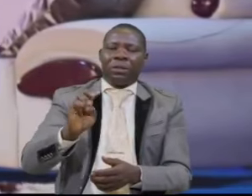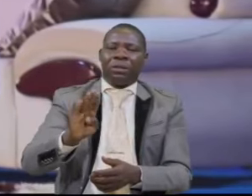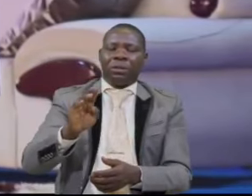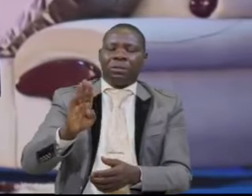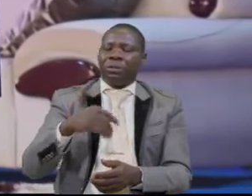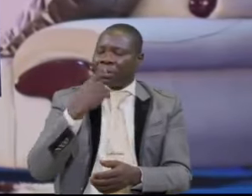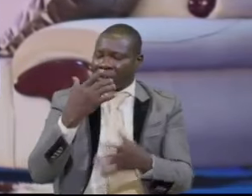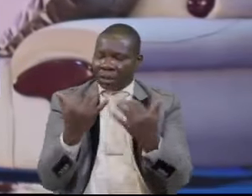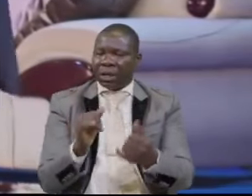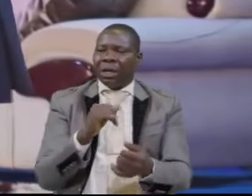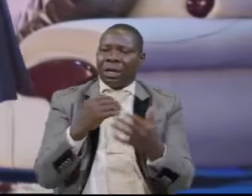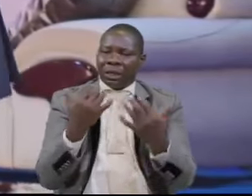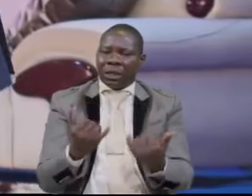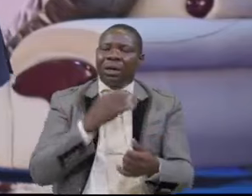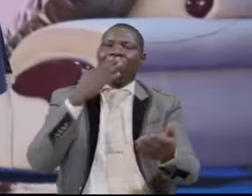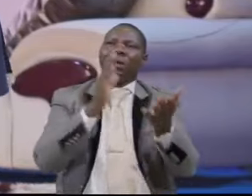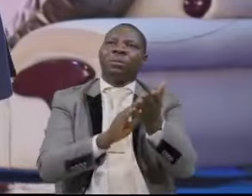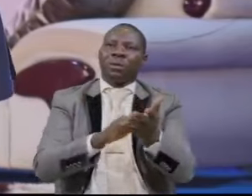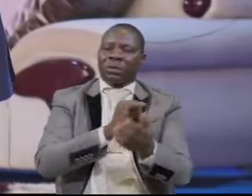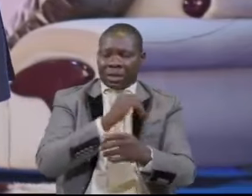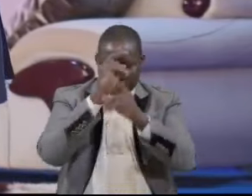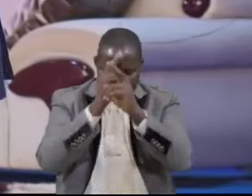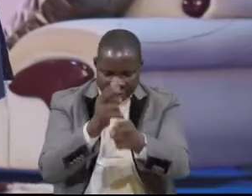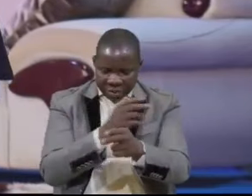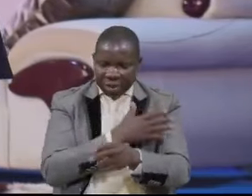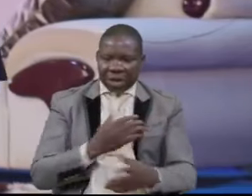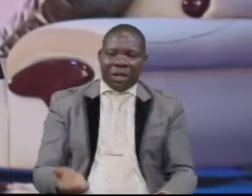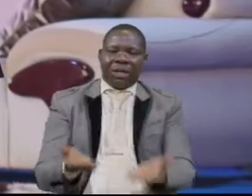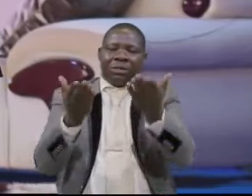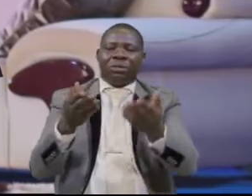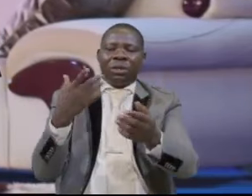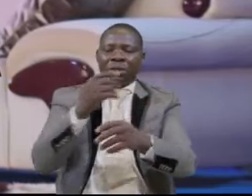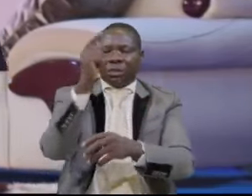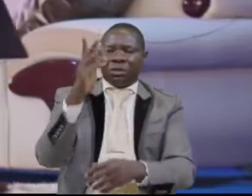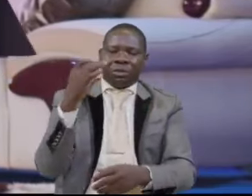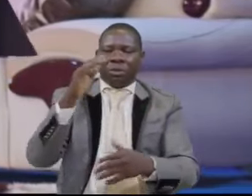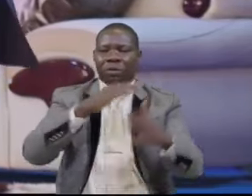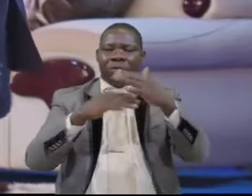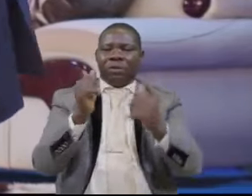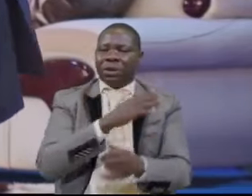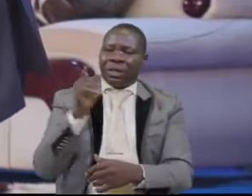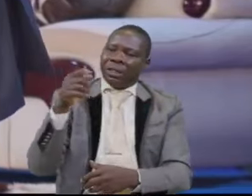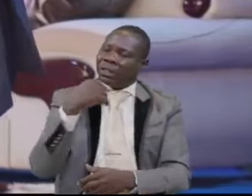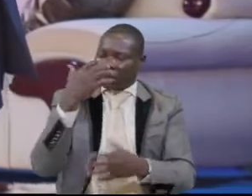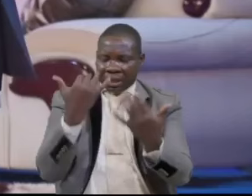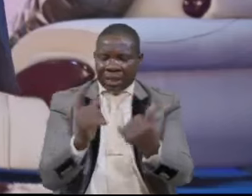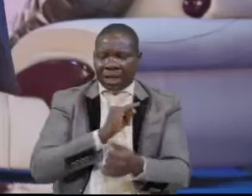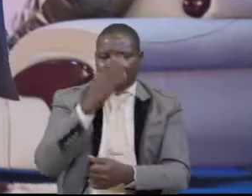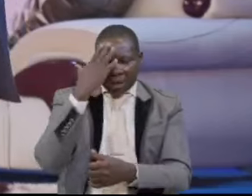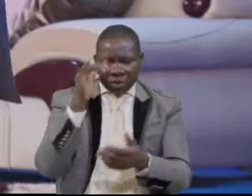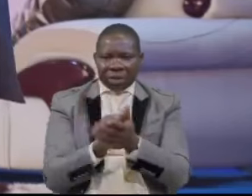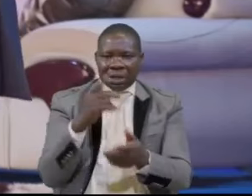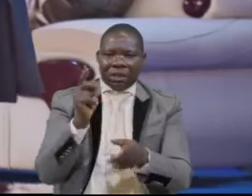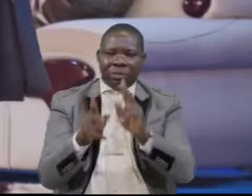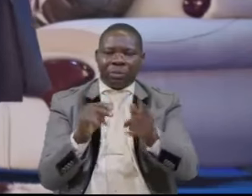I honor, I extol the God of heaven. And he said, and now I know the people that walk in pride,